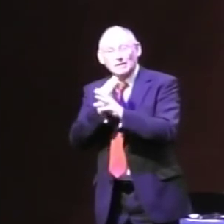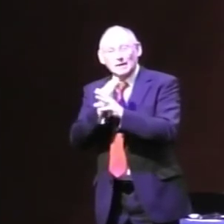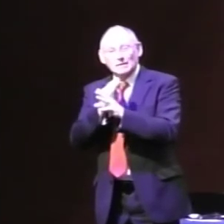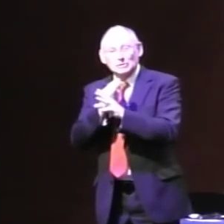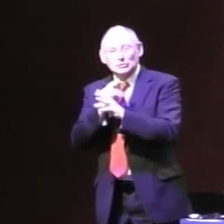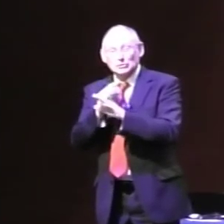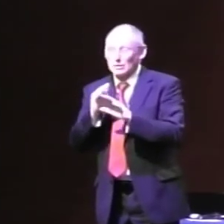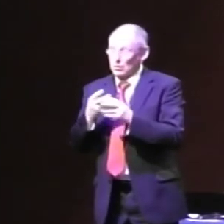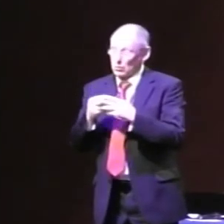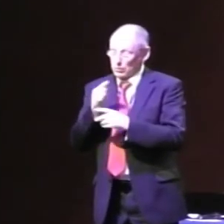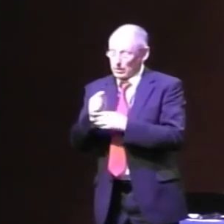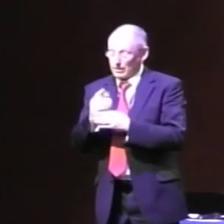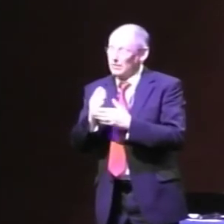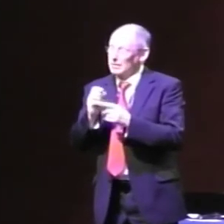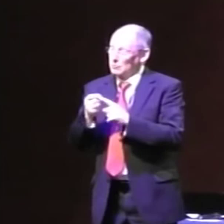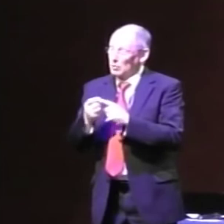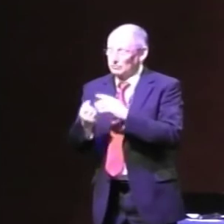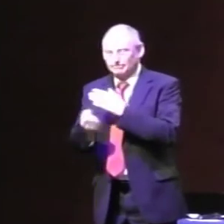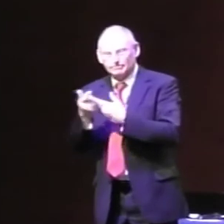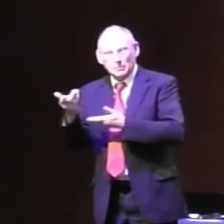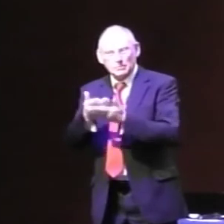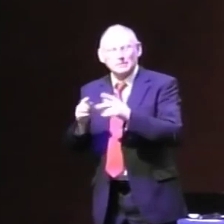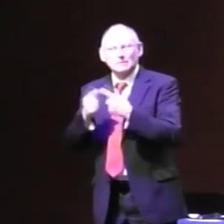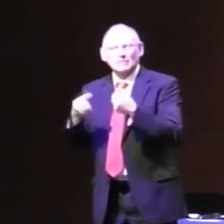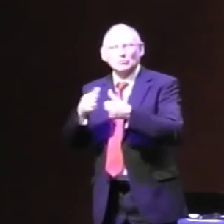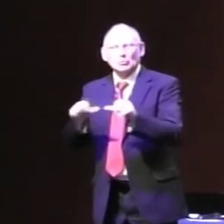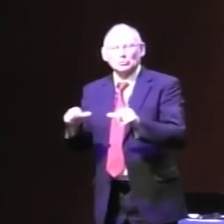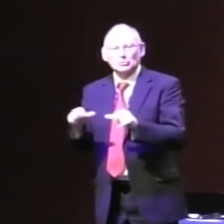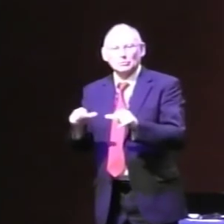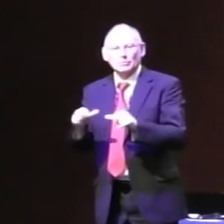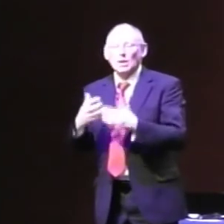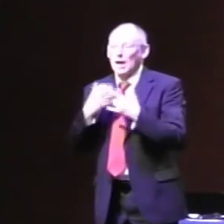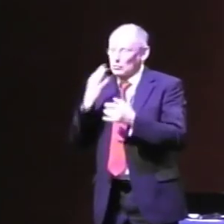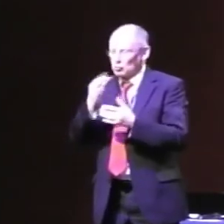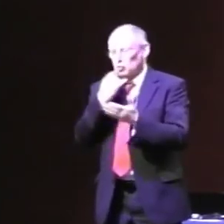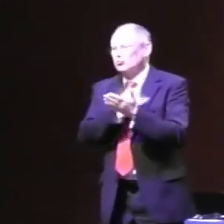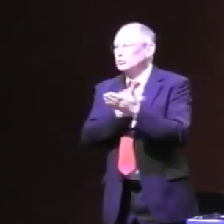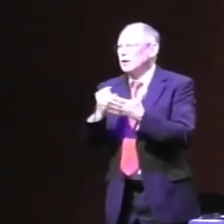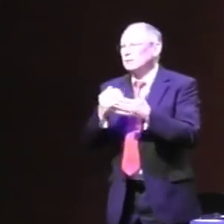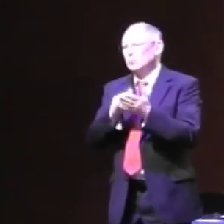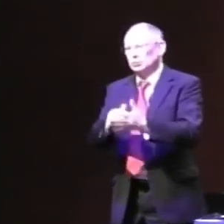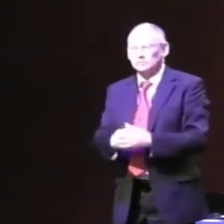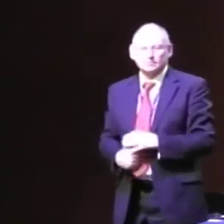country both misses the point of the debate and comes up with entirely the wrong solution. Congress, we would urge you to reject this motion.